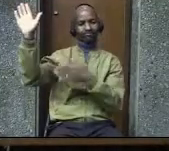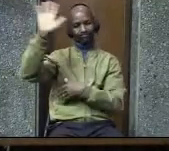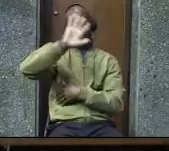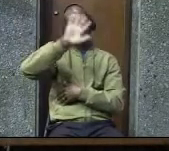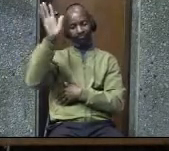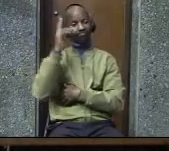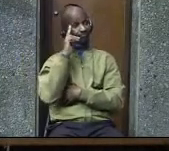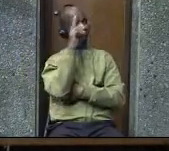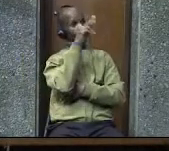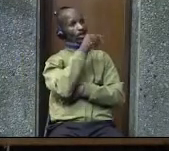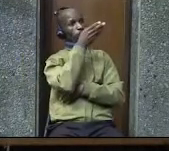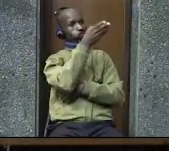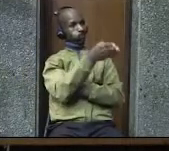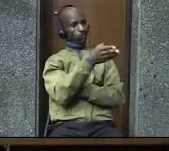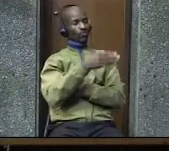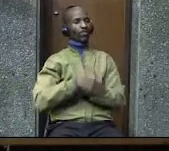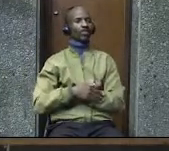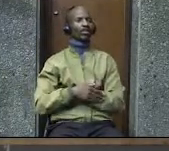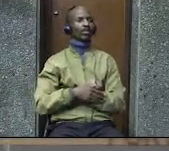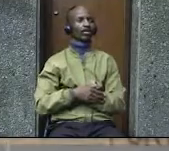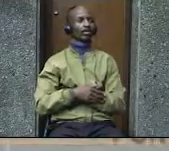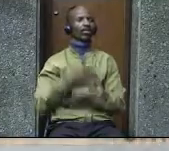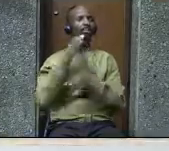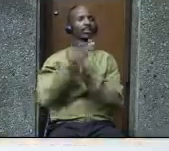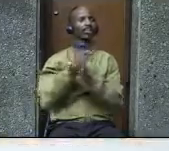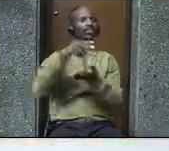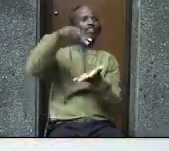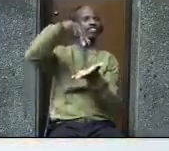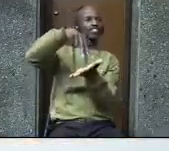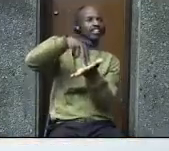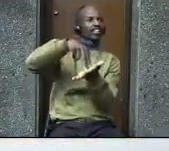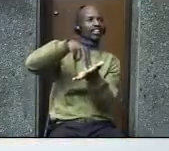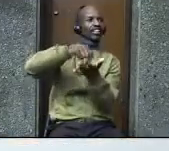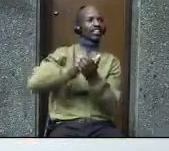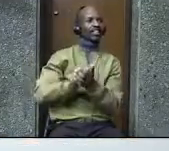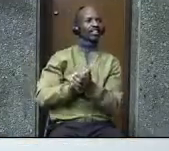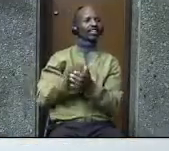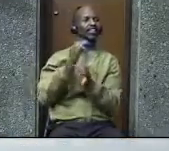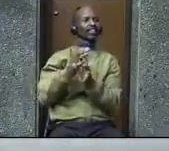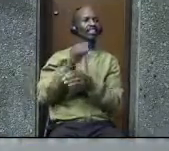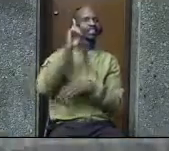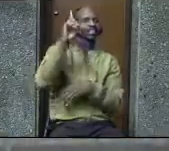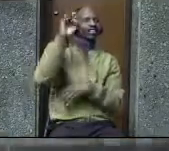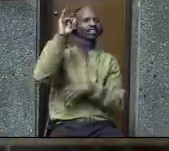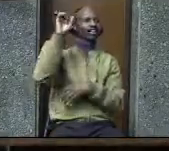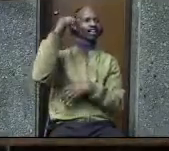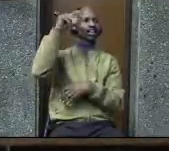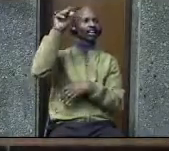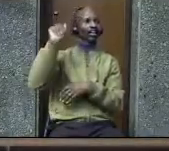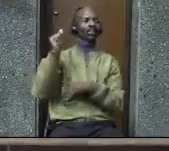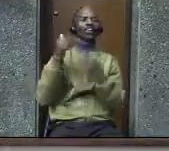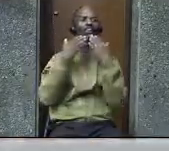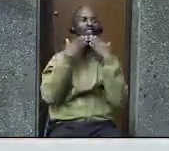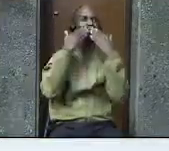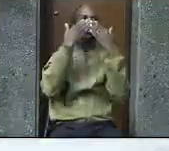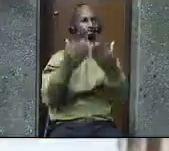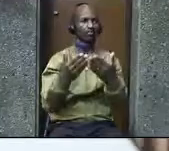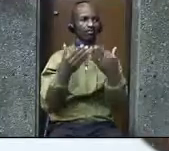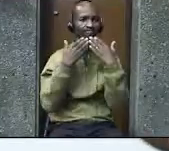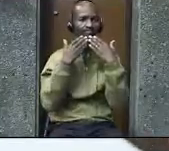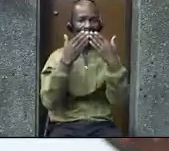they know you are here. Awamna, stand. Yeah, stand. Thank you, thank